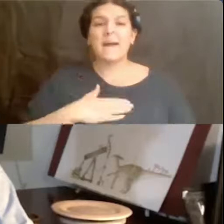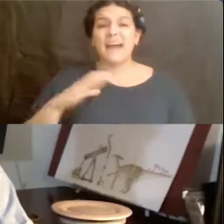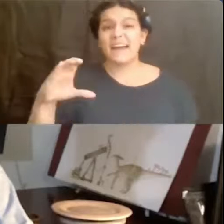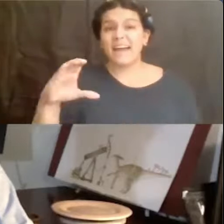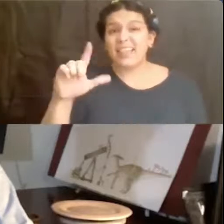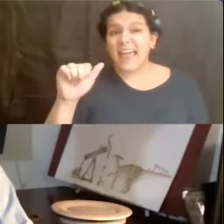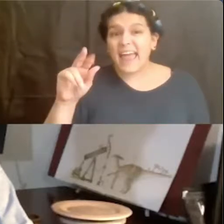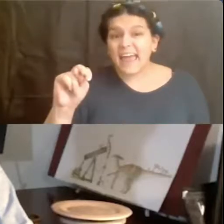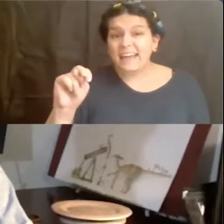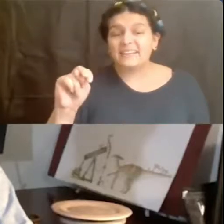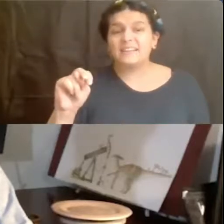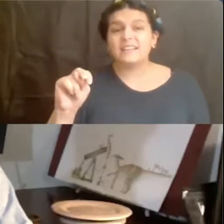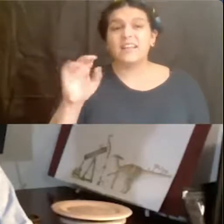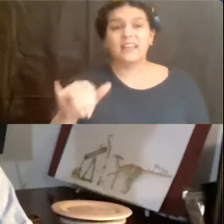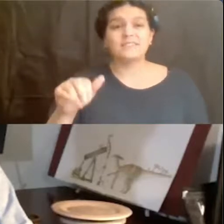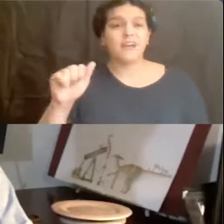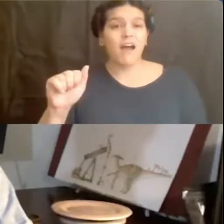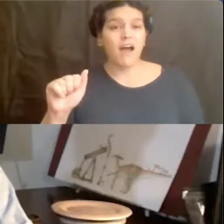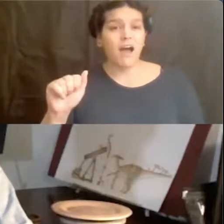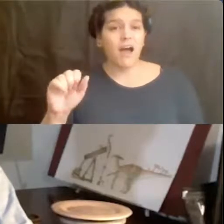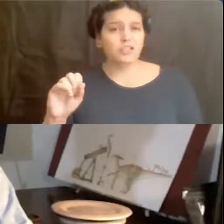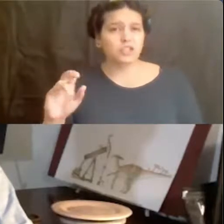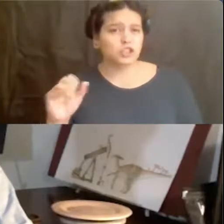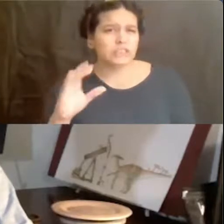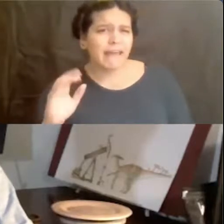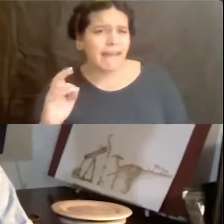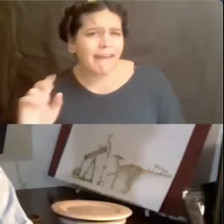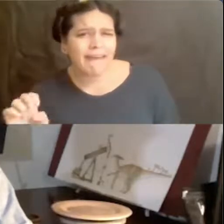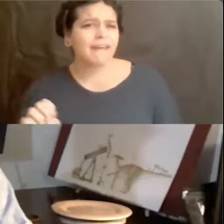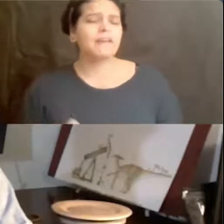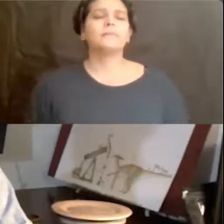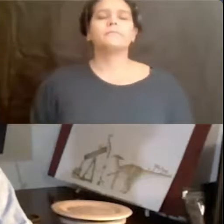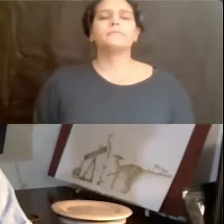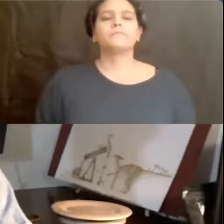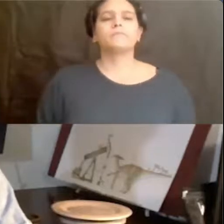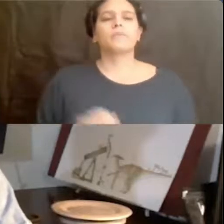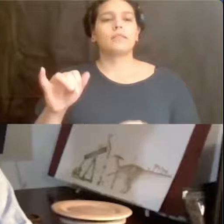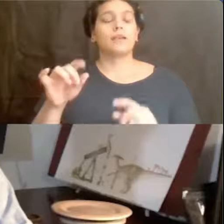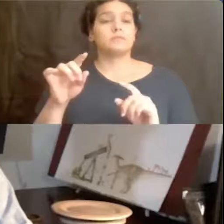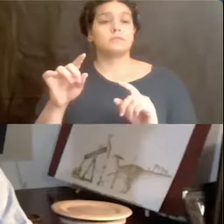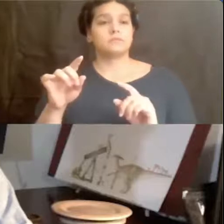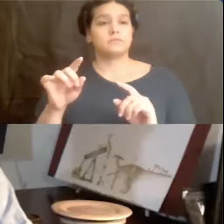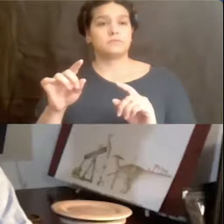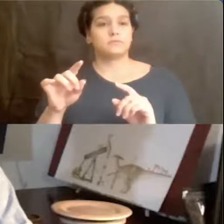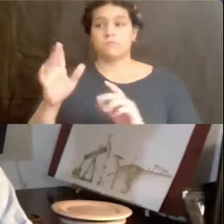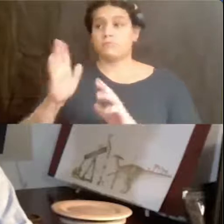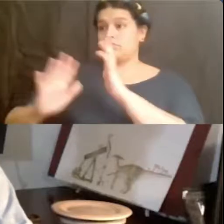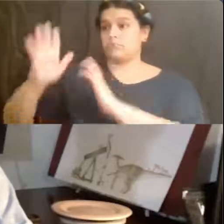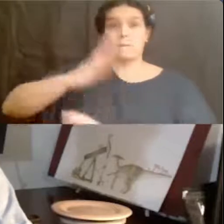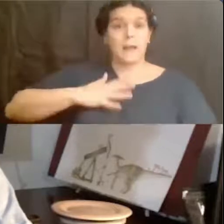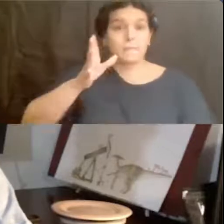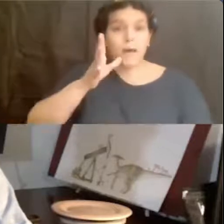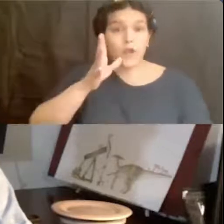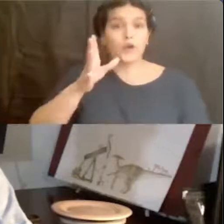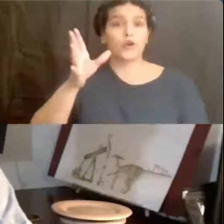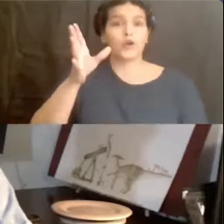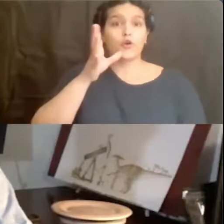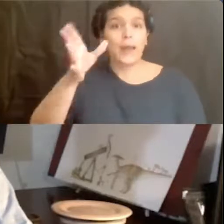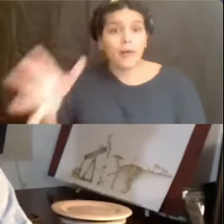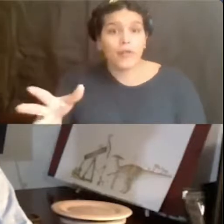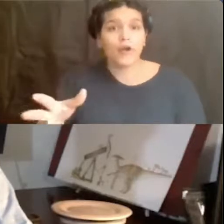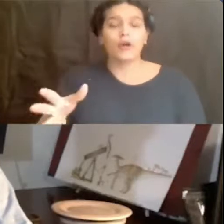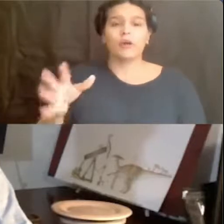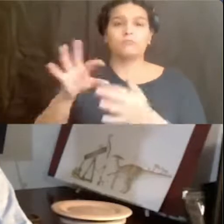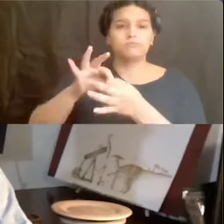Kashche, my Navajo clan, which goes to my mother and my grandmother. So all of that, embracing who